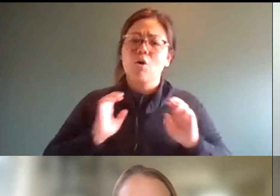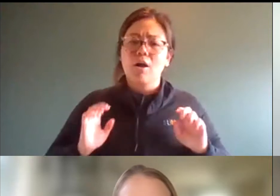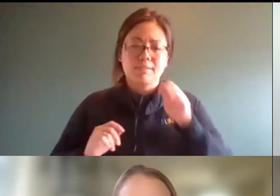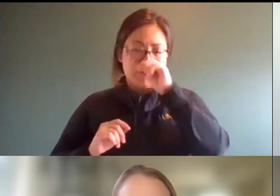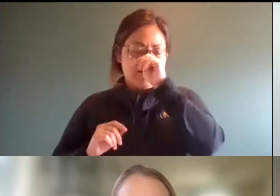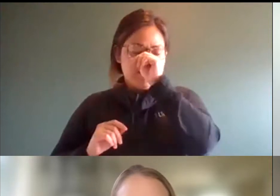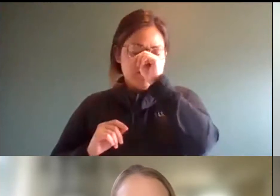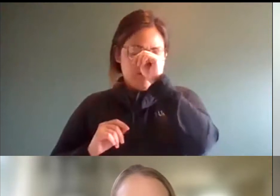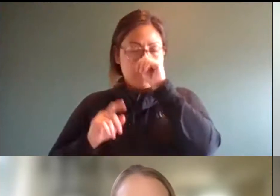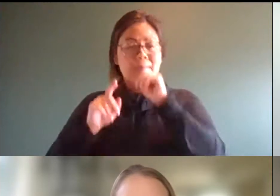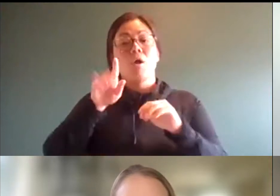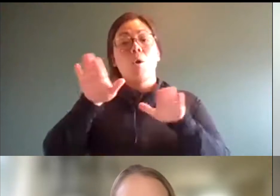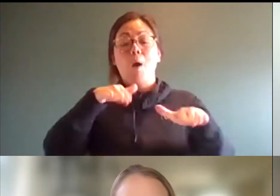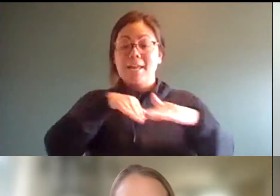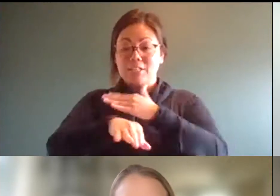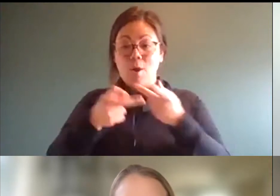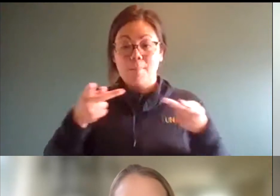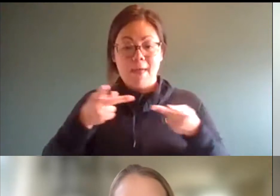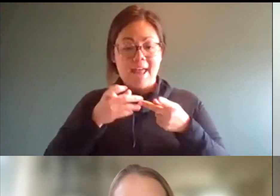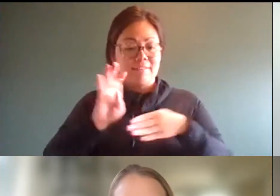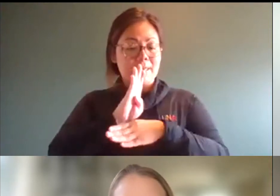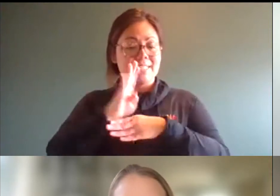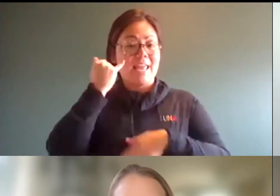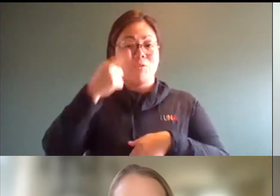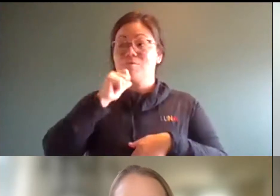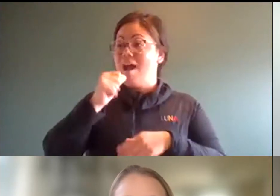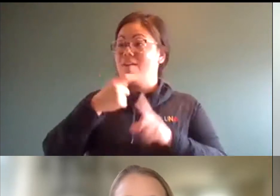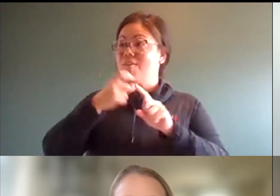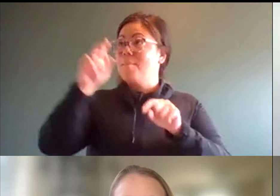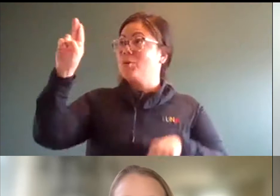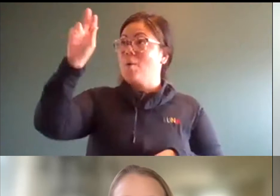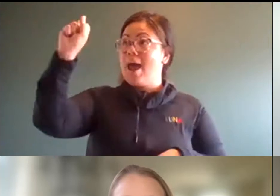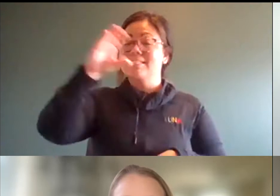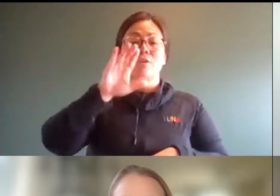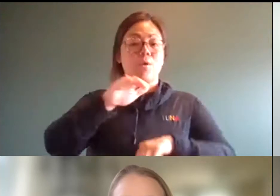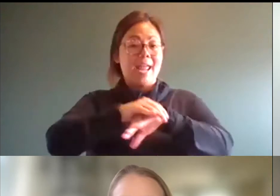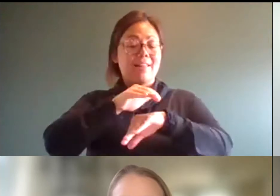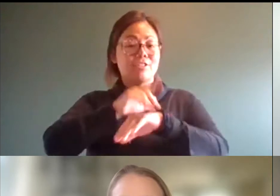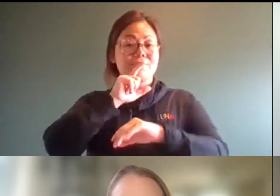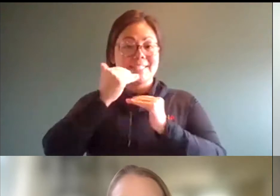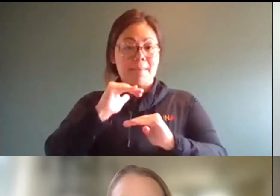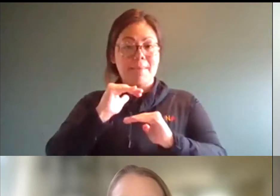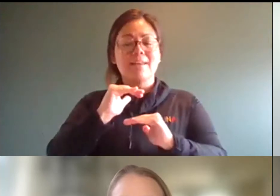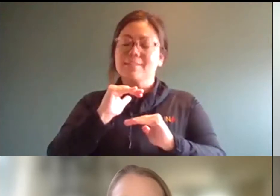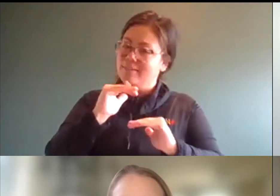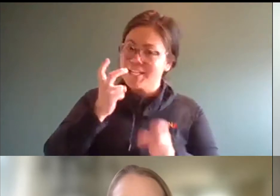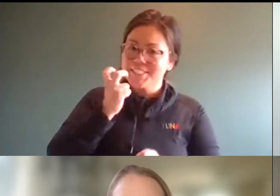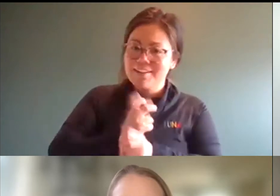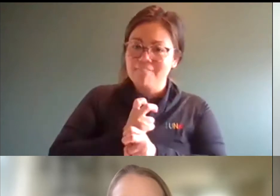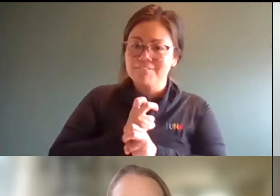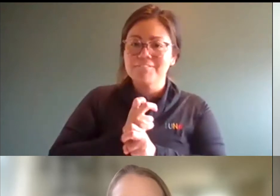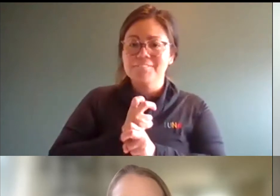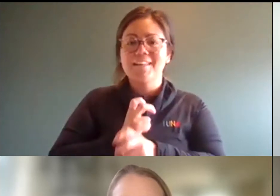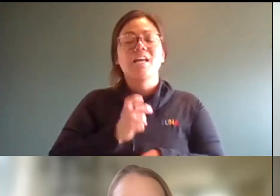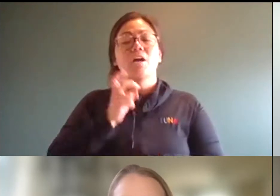Walking into a place of business when you're not from the United States and your English is limited is a tough task. And